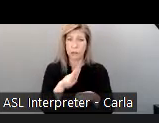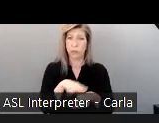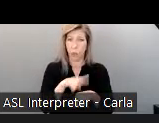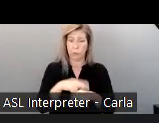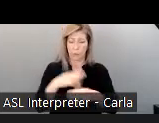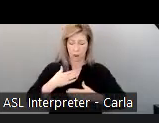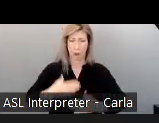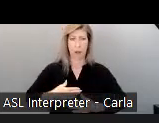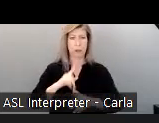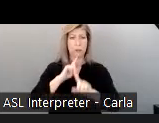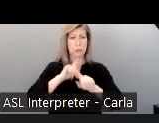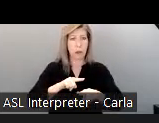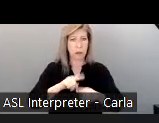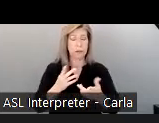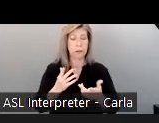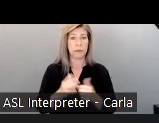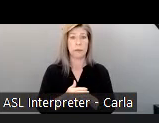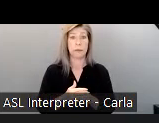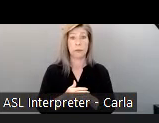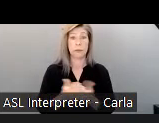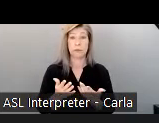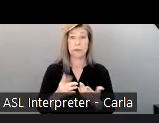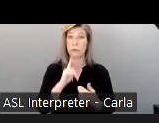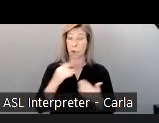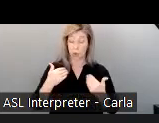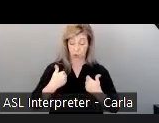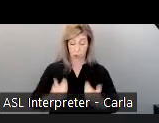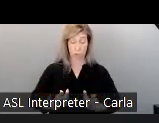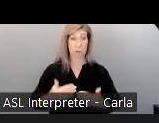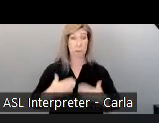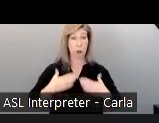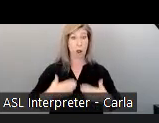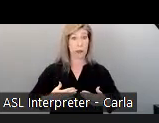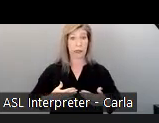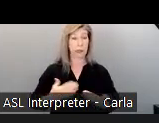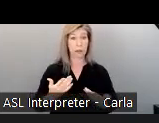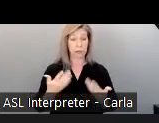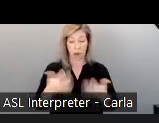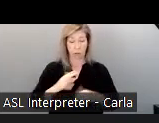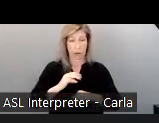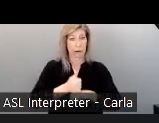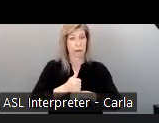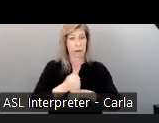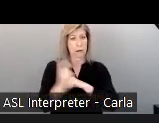Our bodies are built to survive at any cost. We will